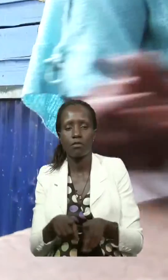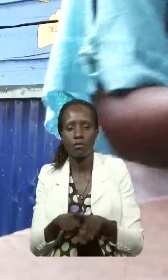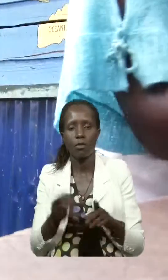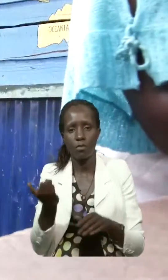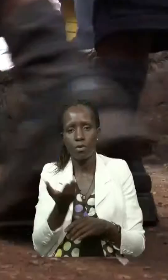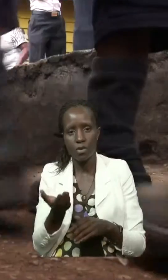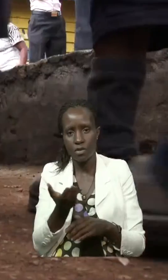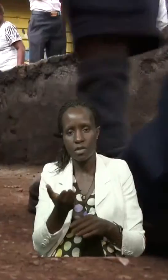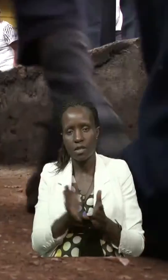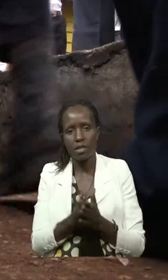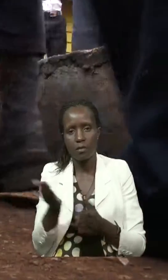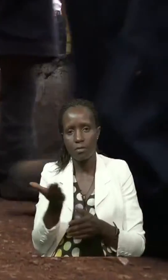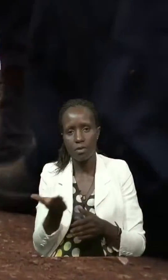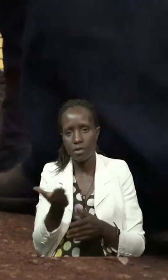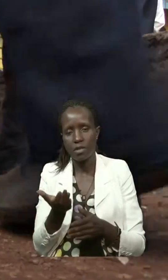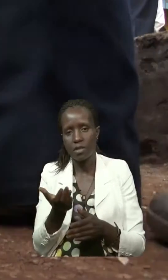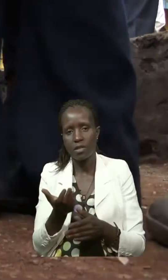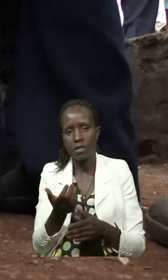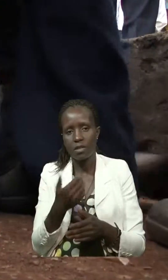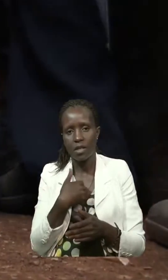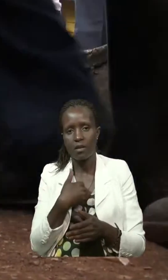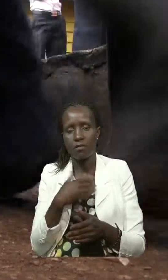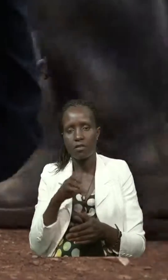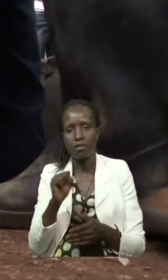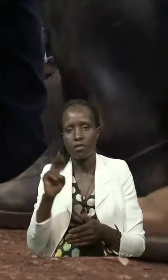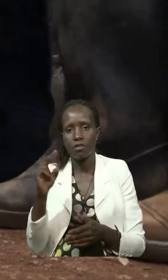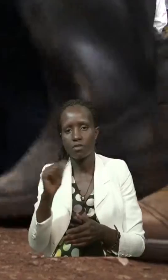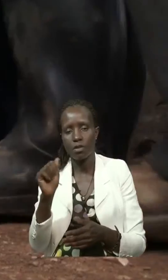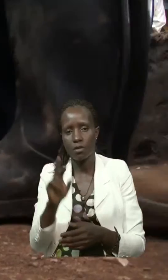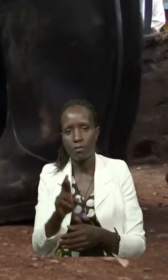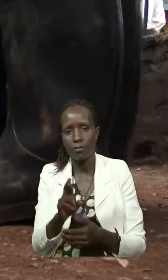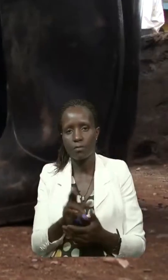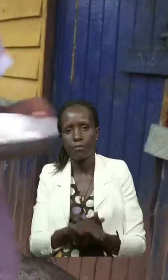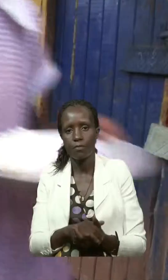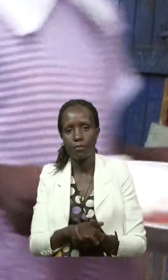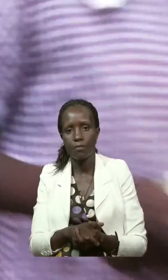take porridge, and their porridge they also supply with sugar.